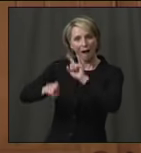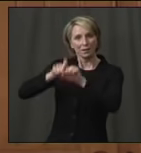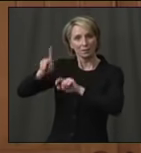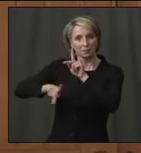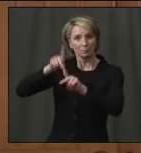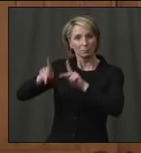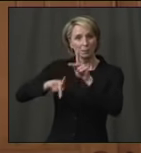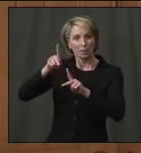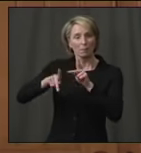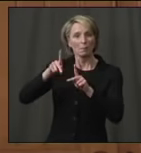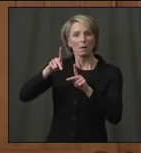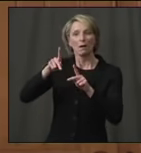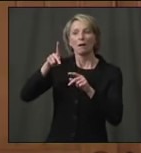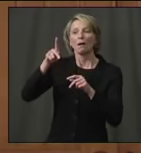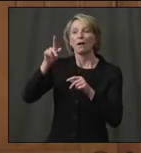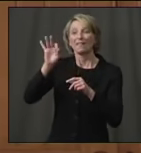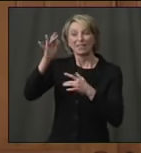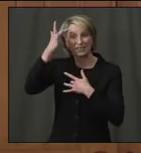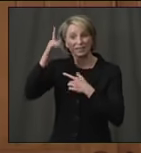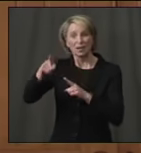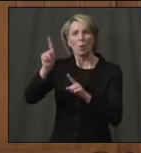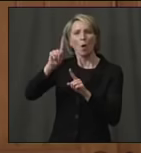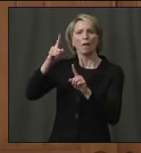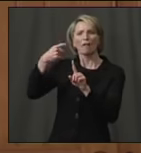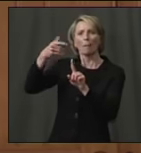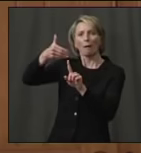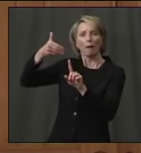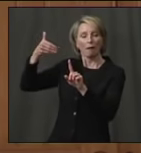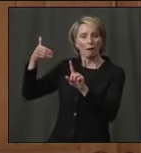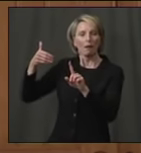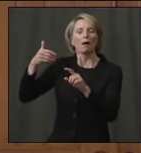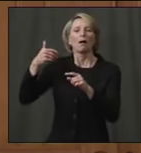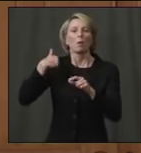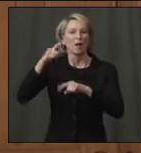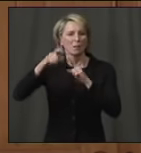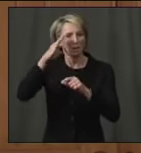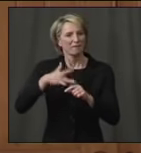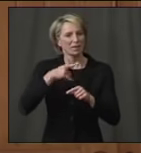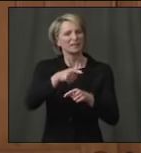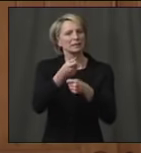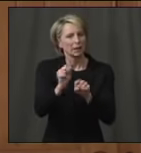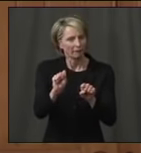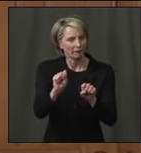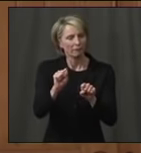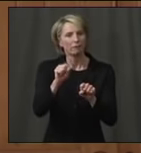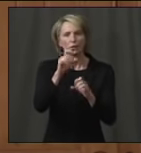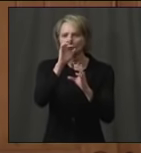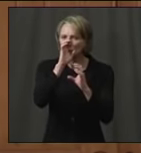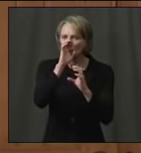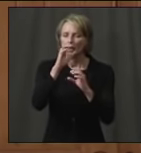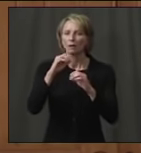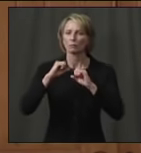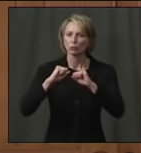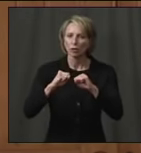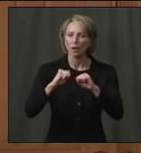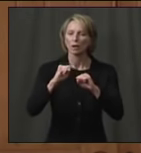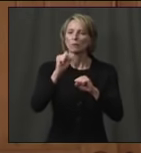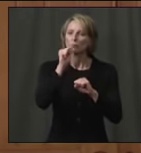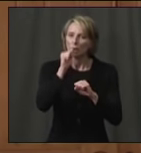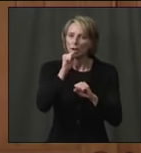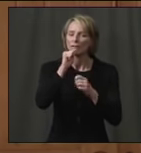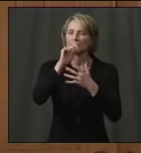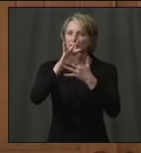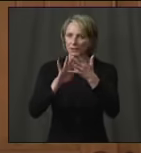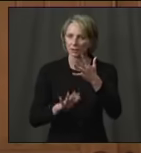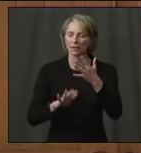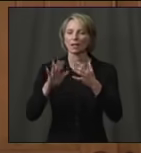already. But Microsoft has, one of the reasons we picked them is because they demonstrate very tight security protocols around the data in the database, and that we'll be